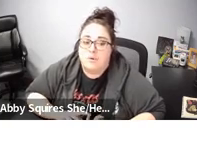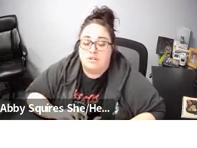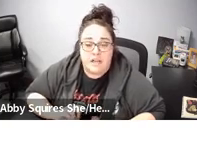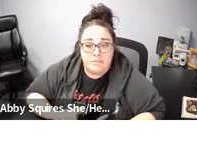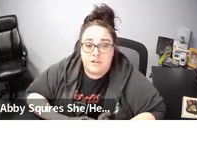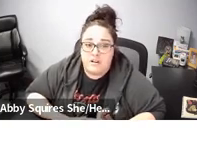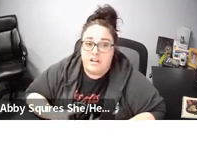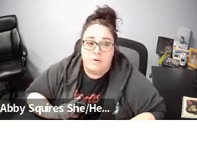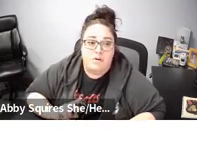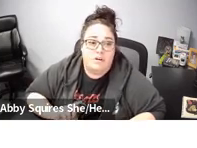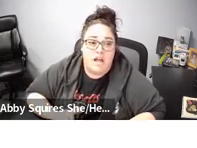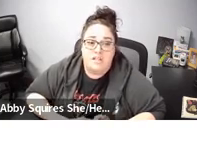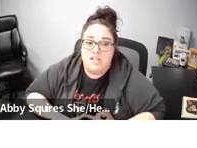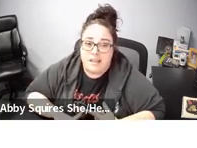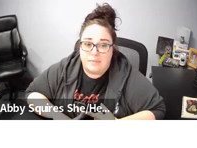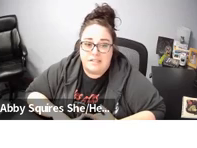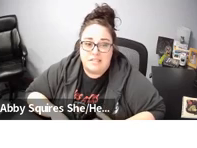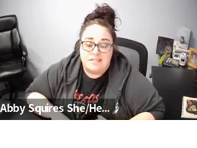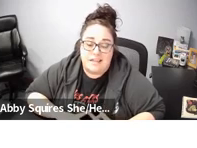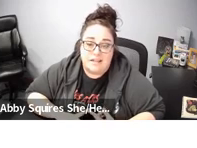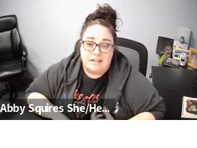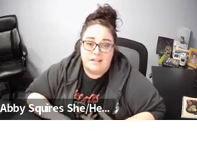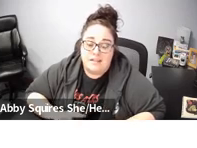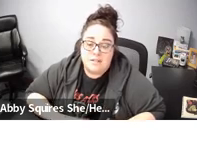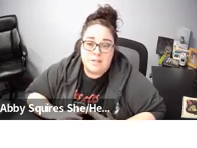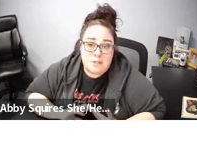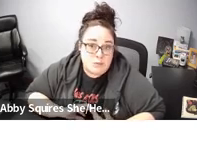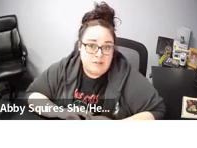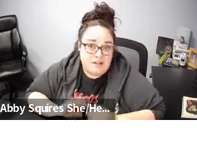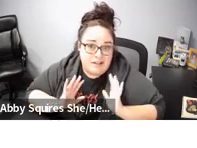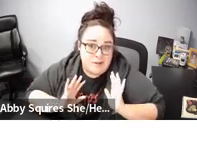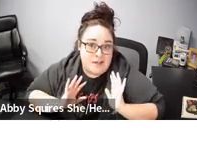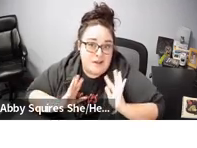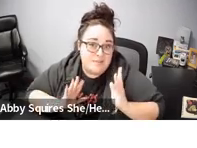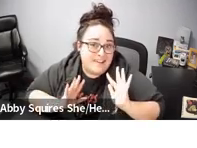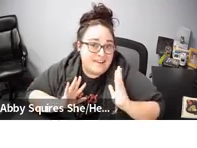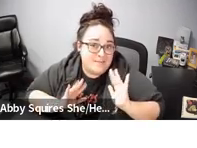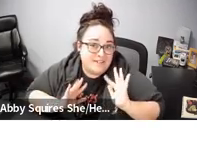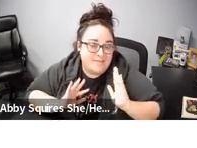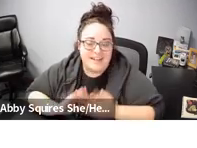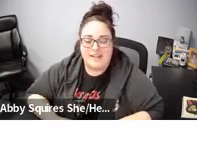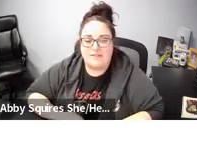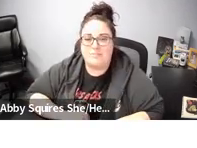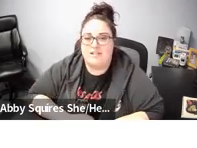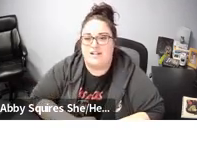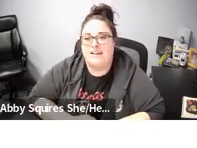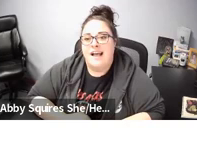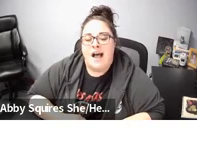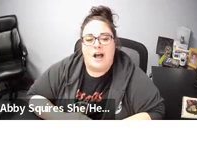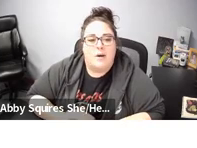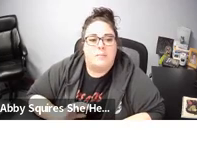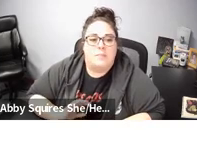a local library or college campus, and soon you can come here. Well, we're getting a 3D